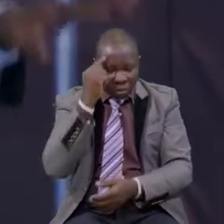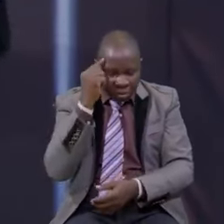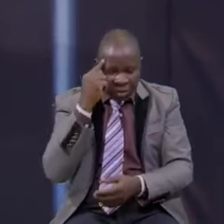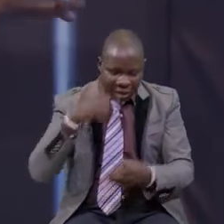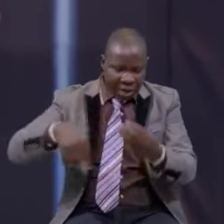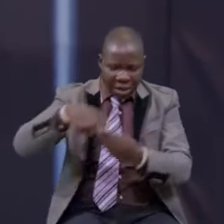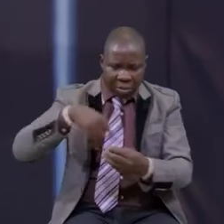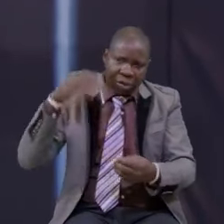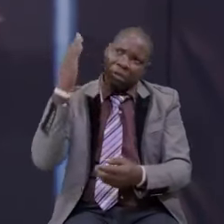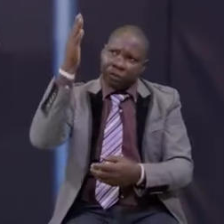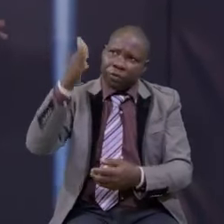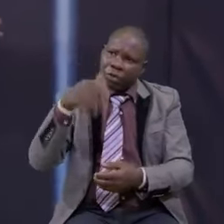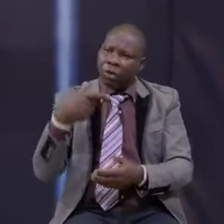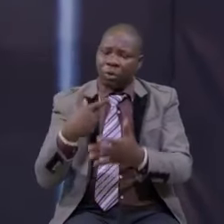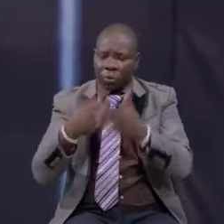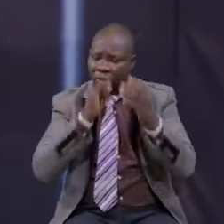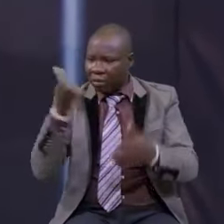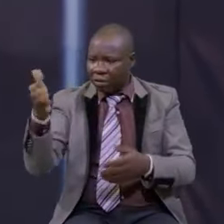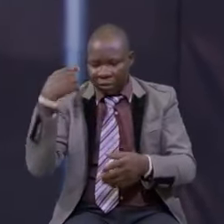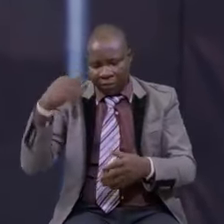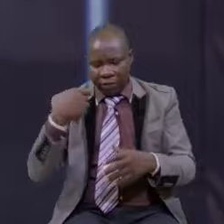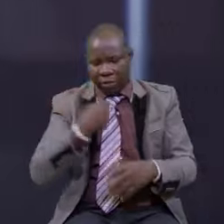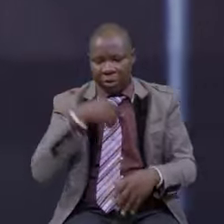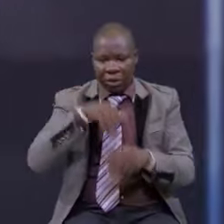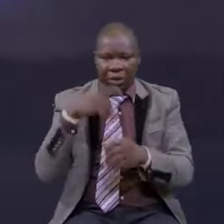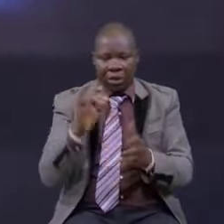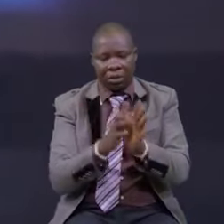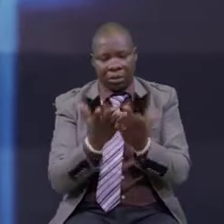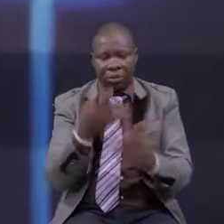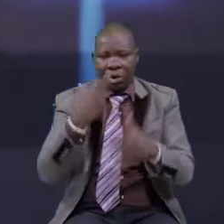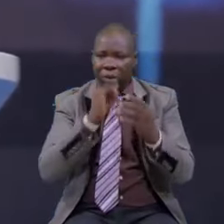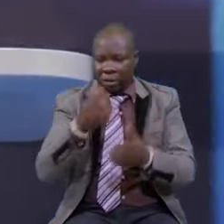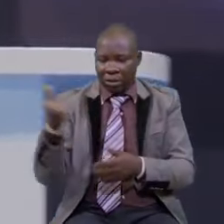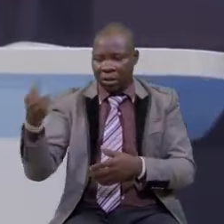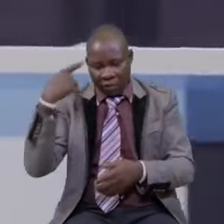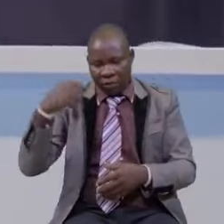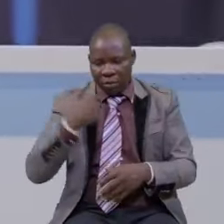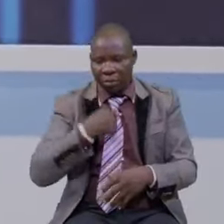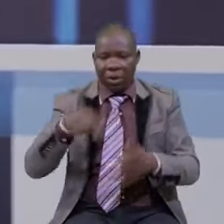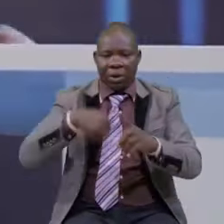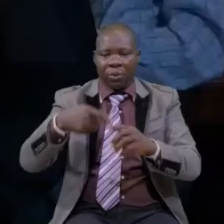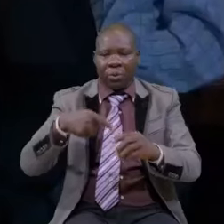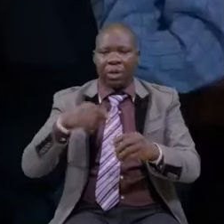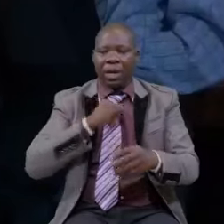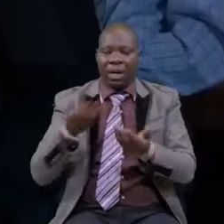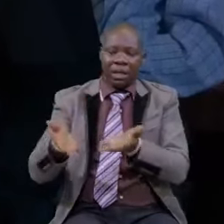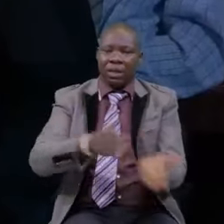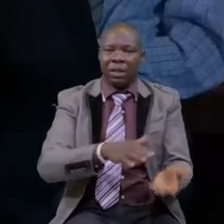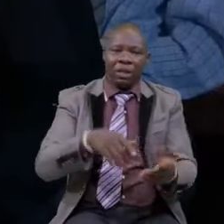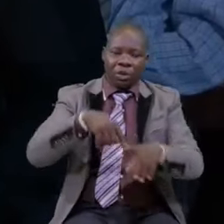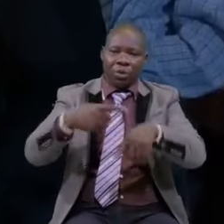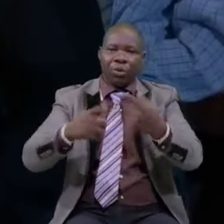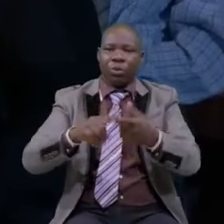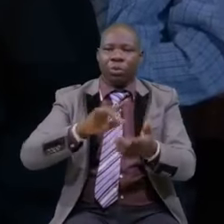future. What's there for me in the scripture? What's there for me when I die? Go to those books. It doesn't give